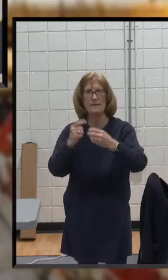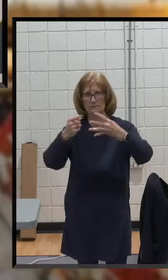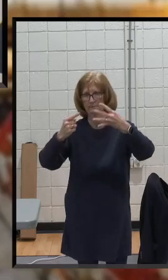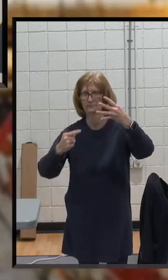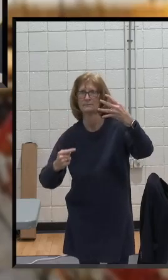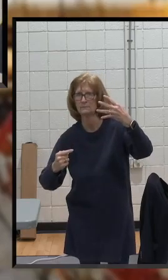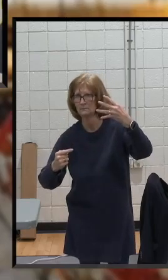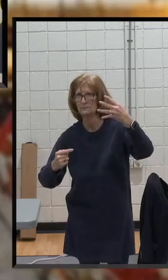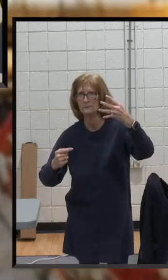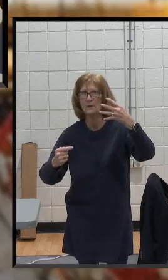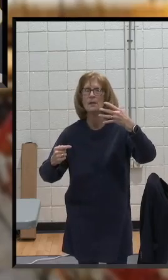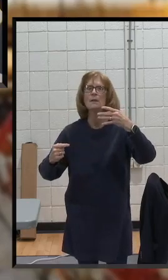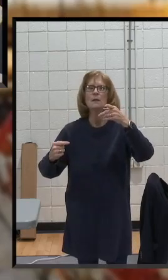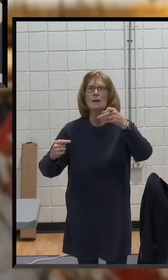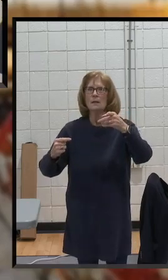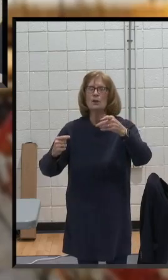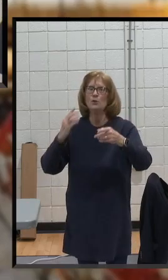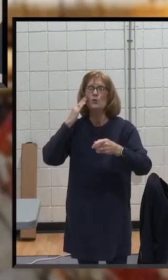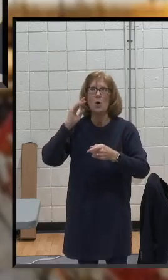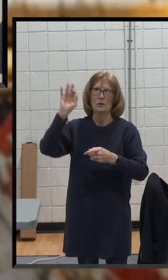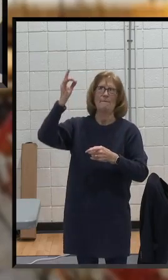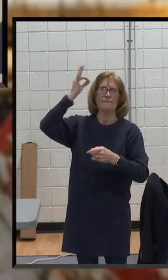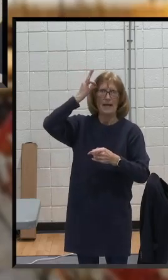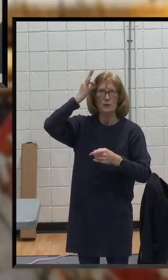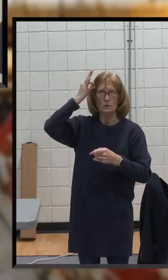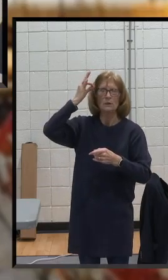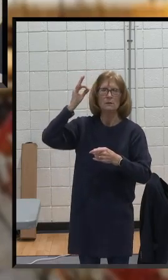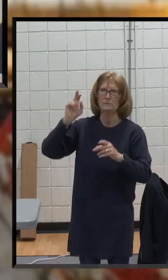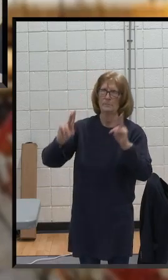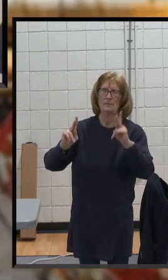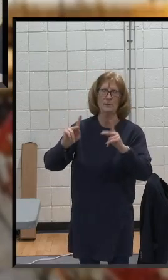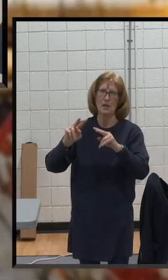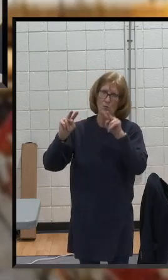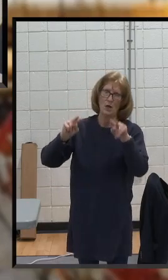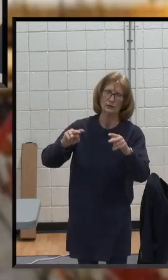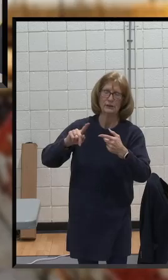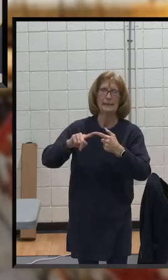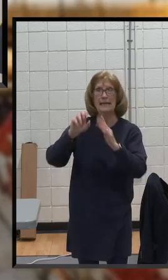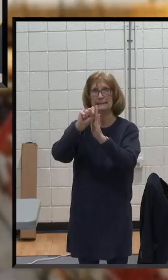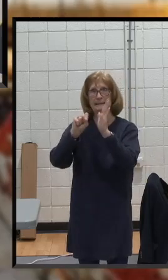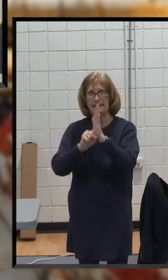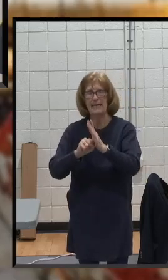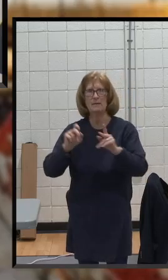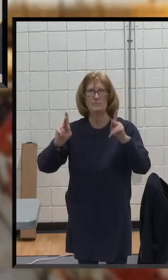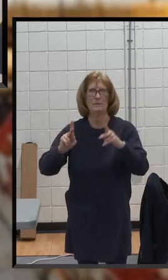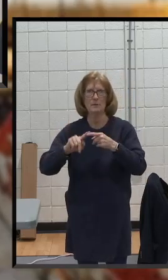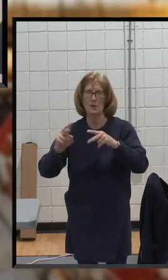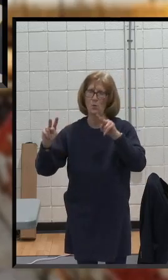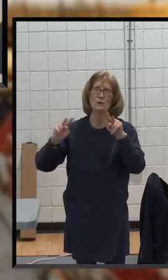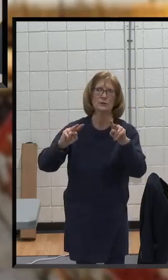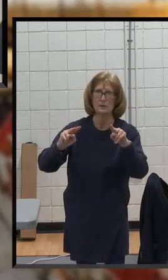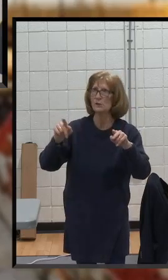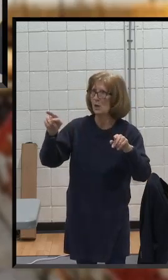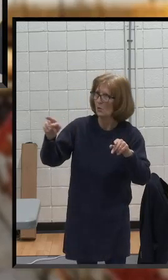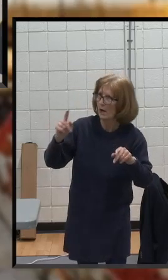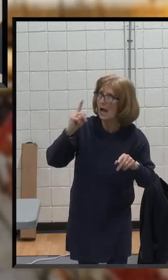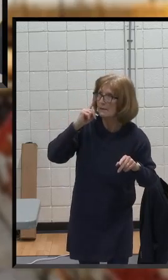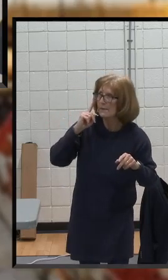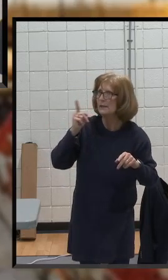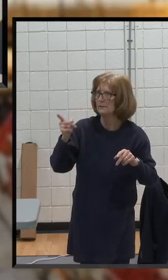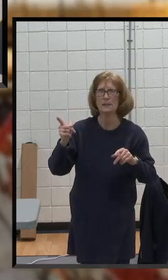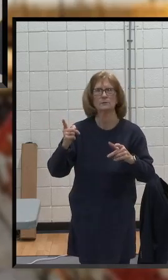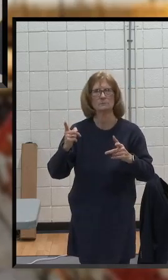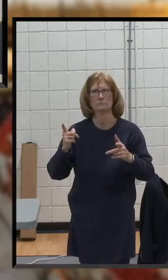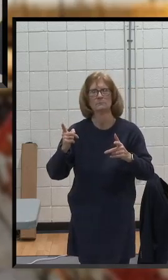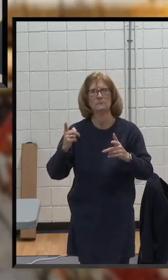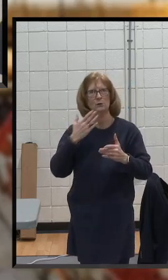has state and federal oversight, but I think there should be opportunities to incorporate these kinds